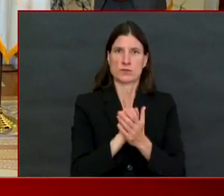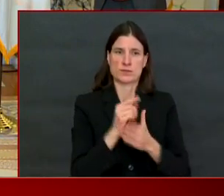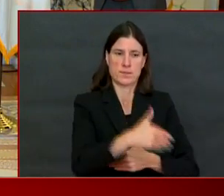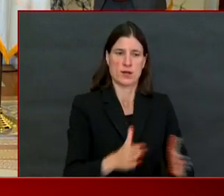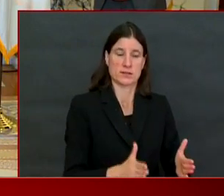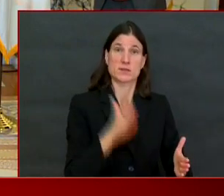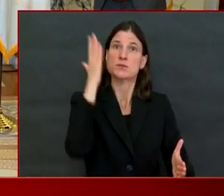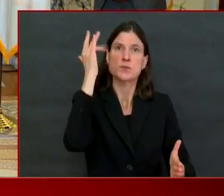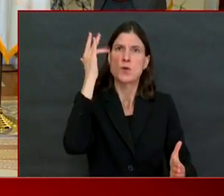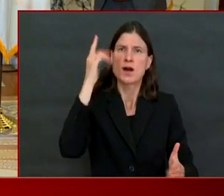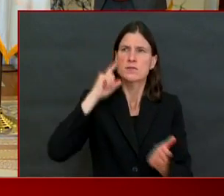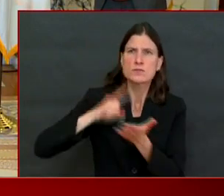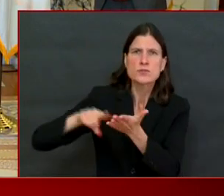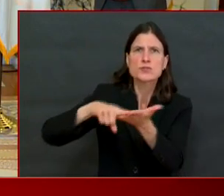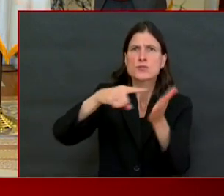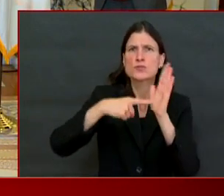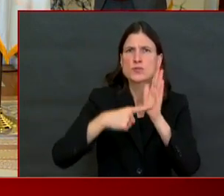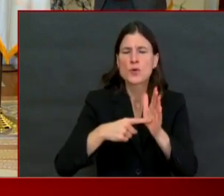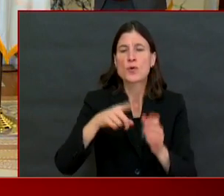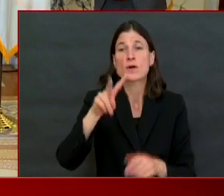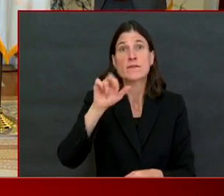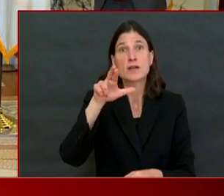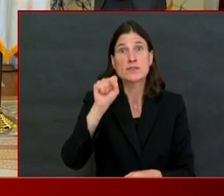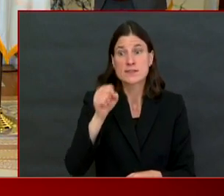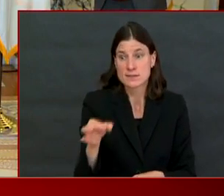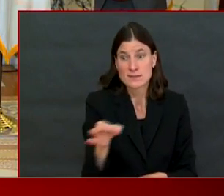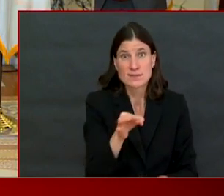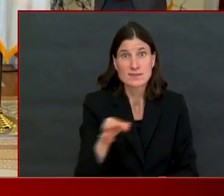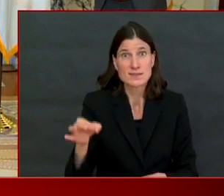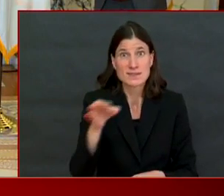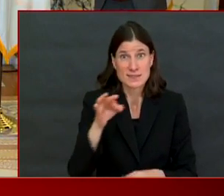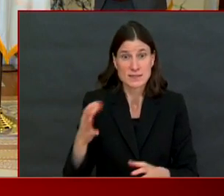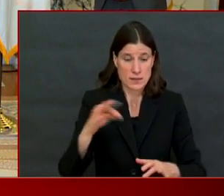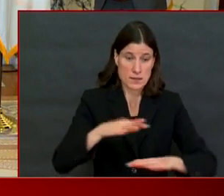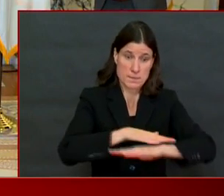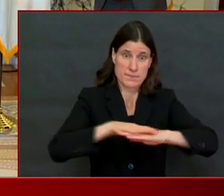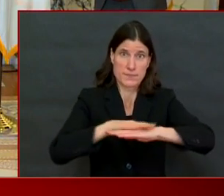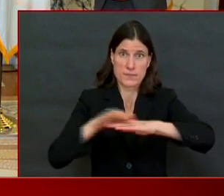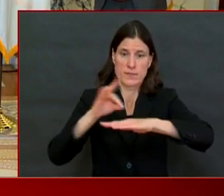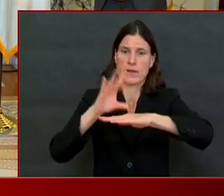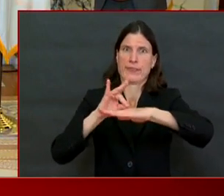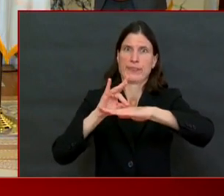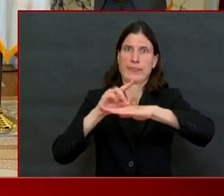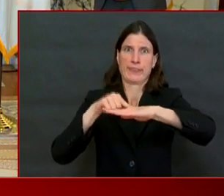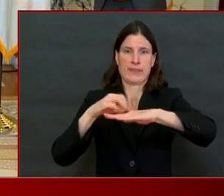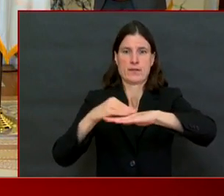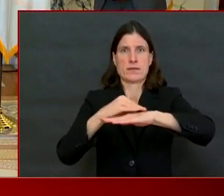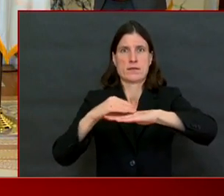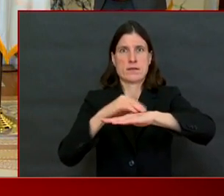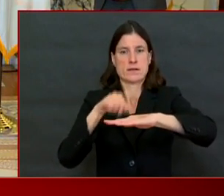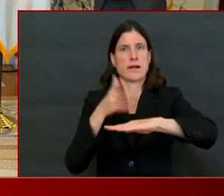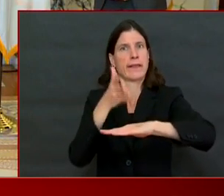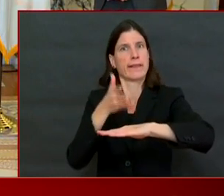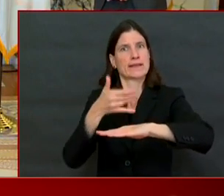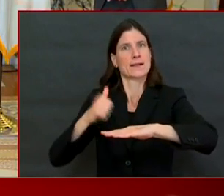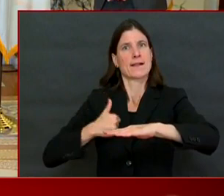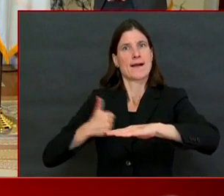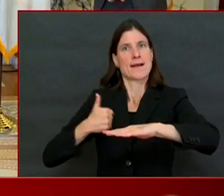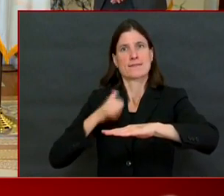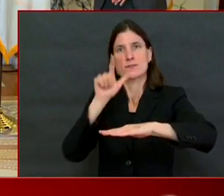cardboard. I just want to reiterate that you should not be bringing packages to nursing homes and assisted